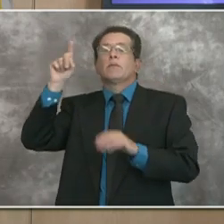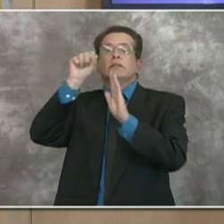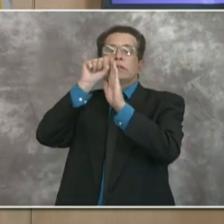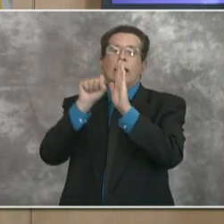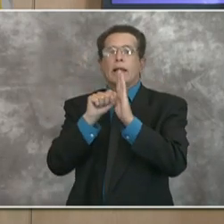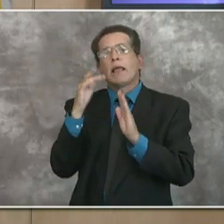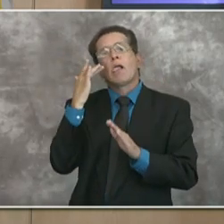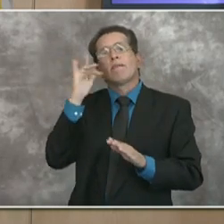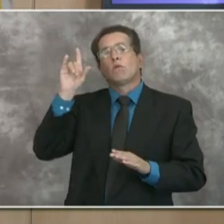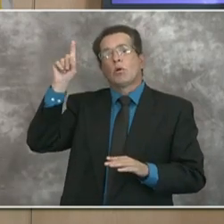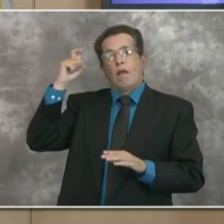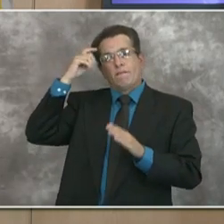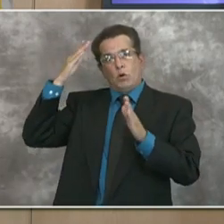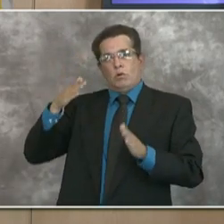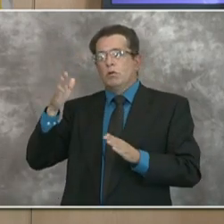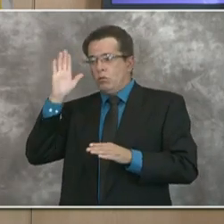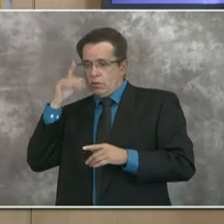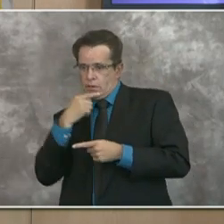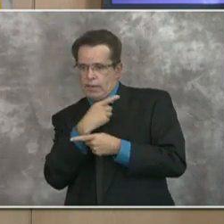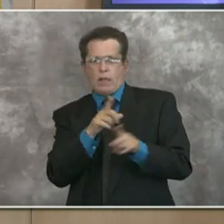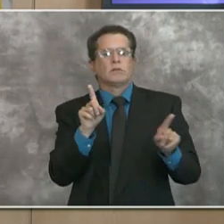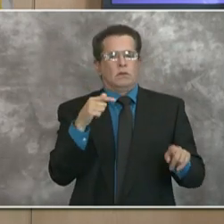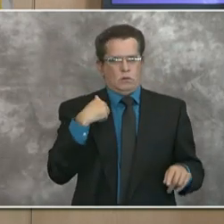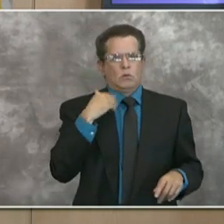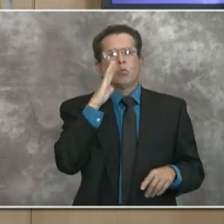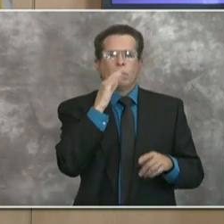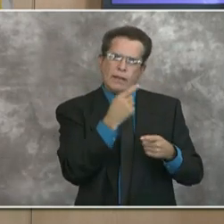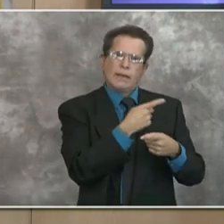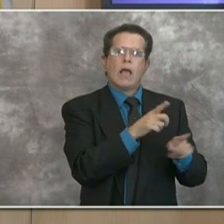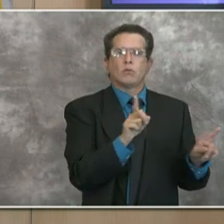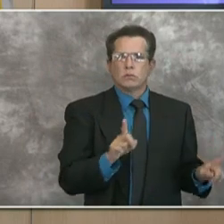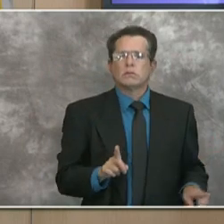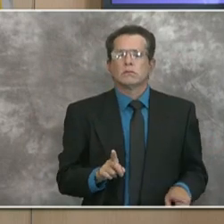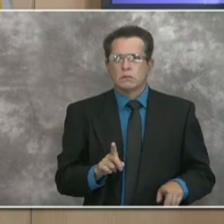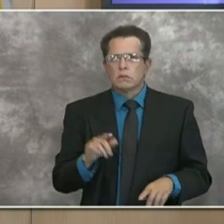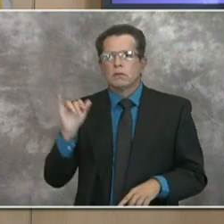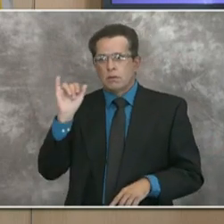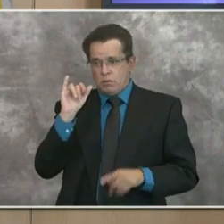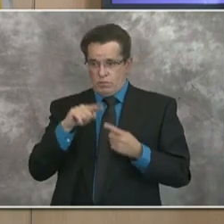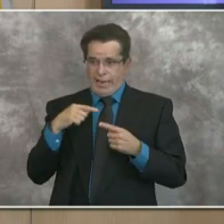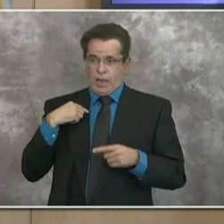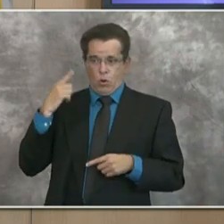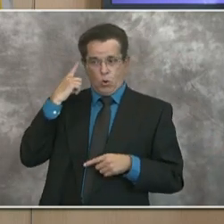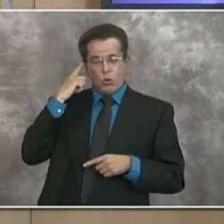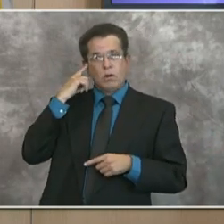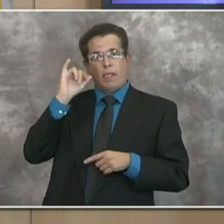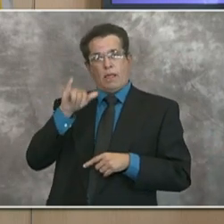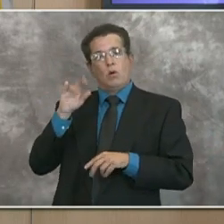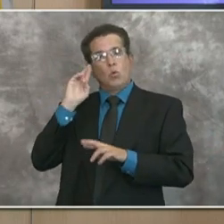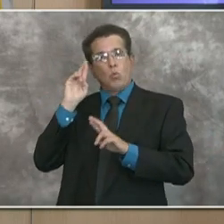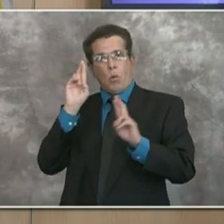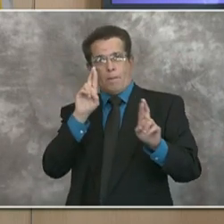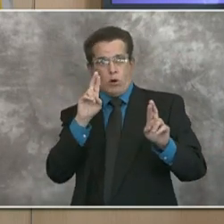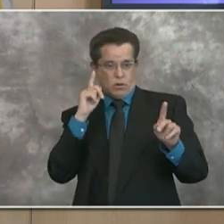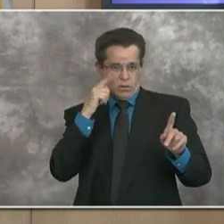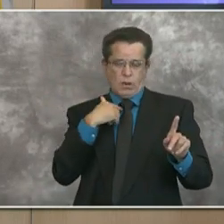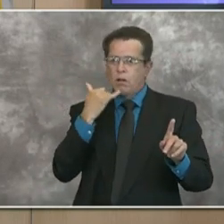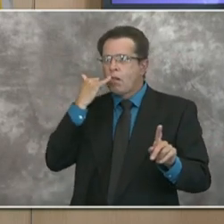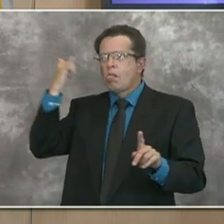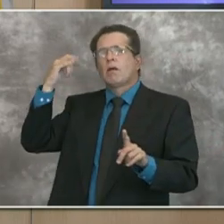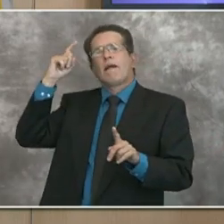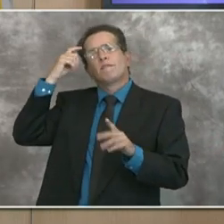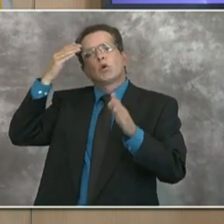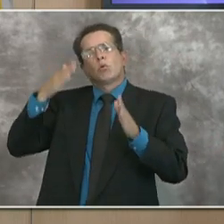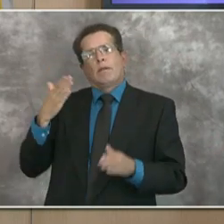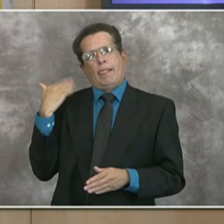of California, the governor will share it with us himself at his press briefings. When I heard the rumor, along with many of you, I called the governor last